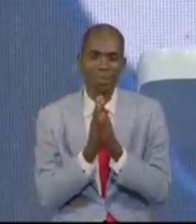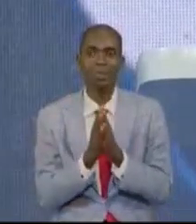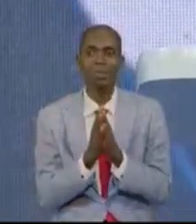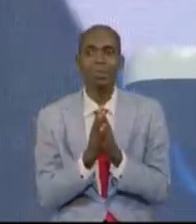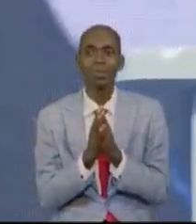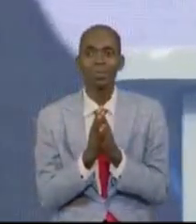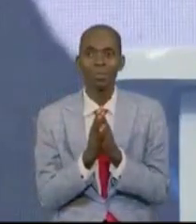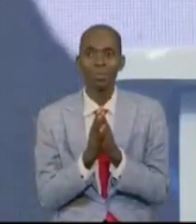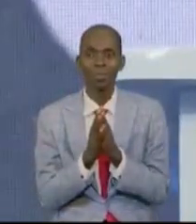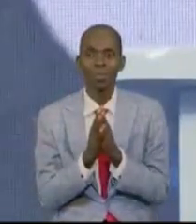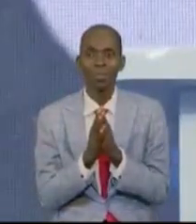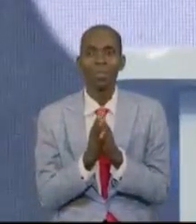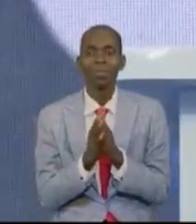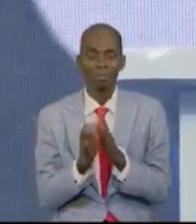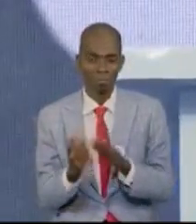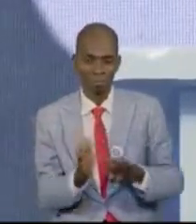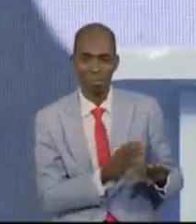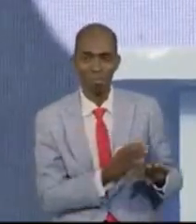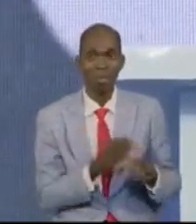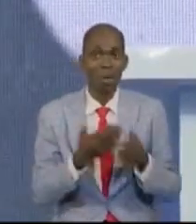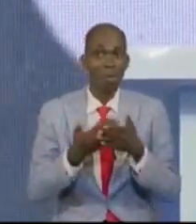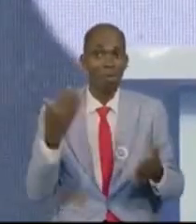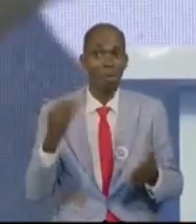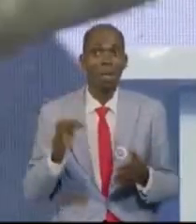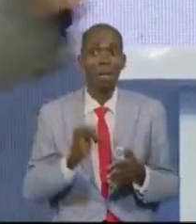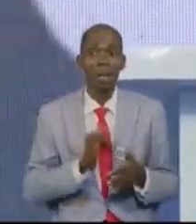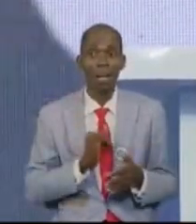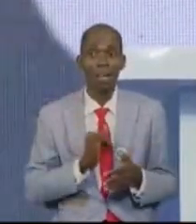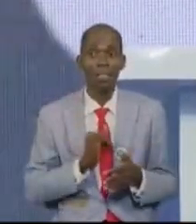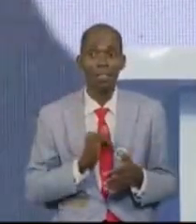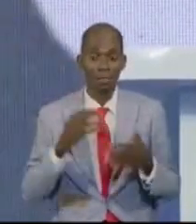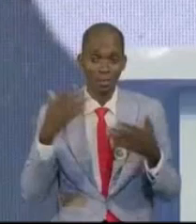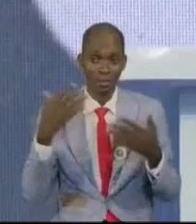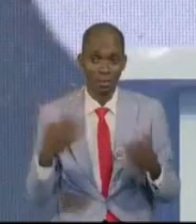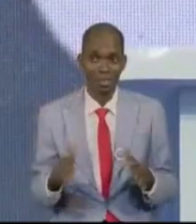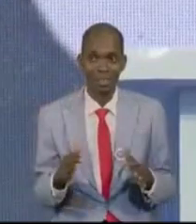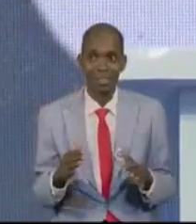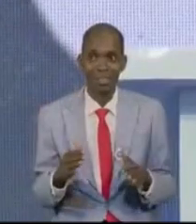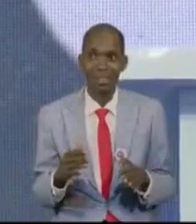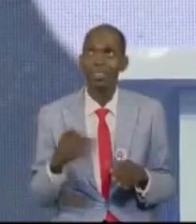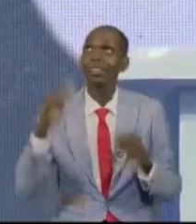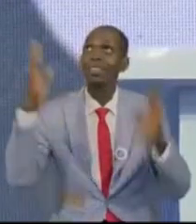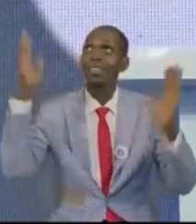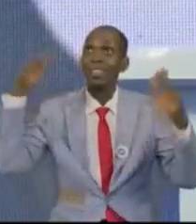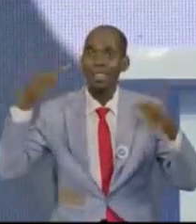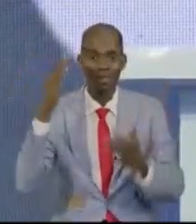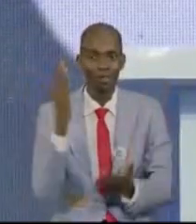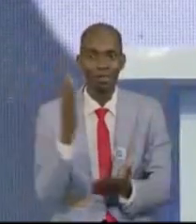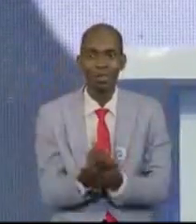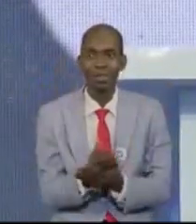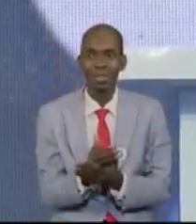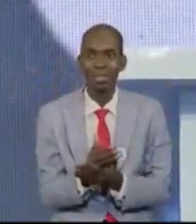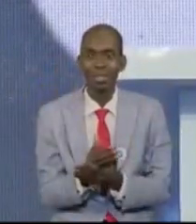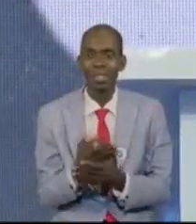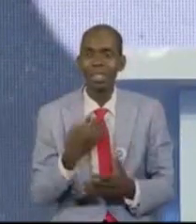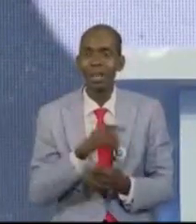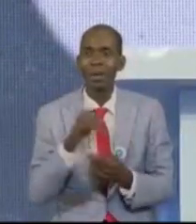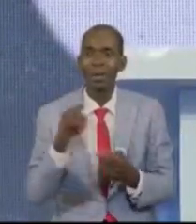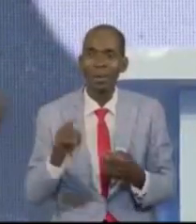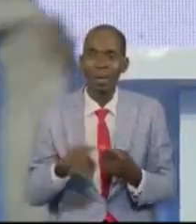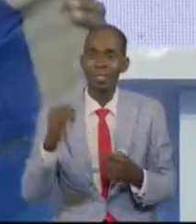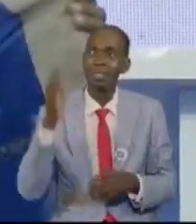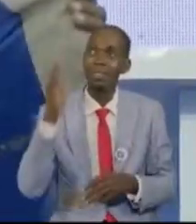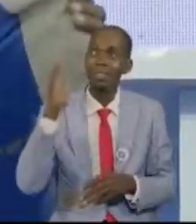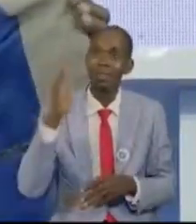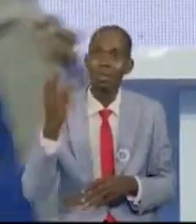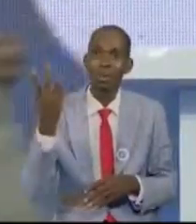By the way, before I finished, you know, the rain stopped. And when the testimonies were